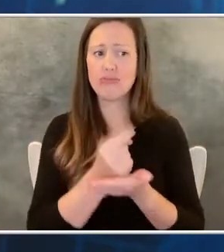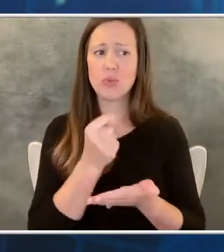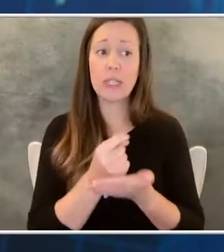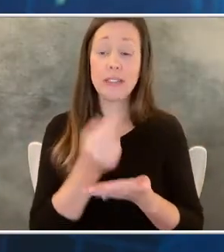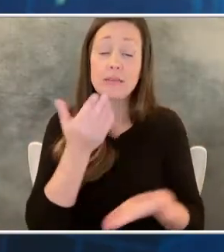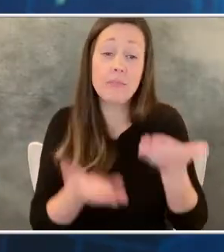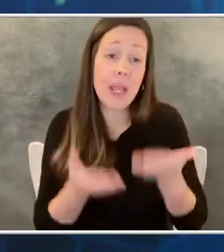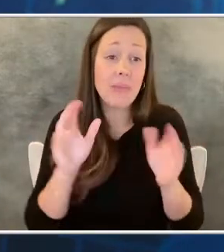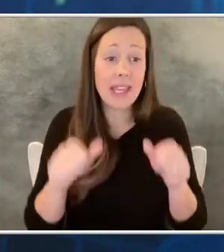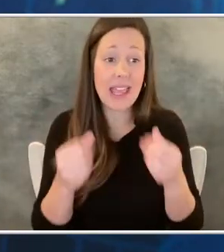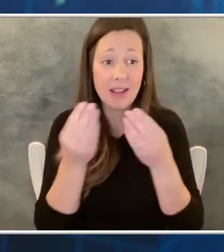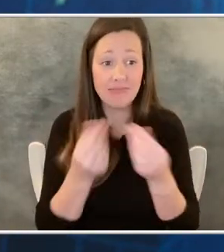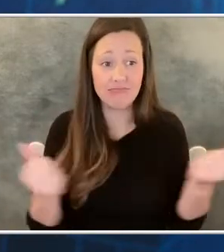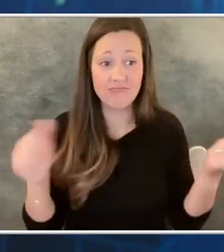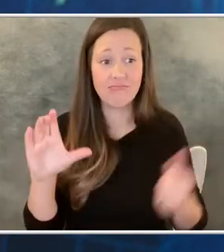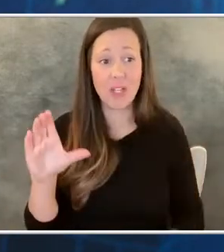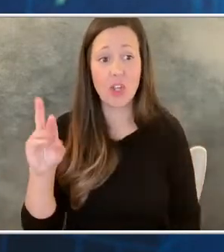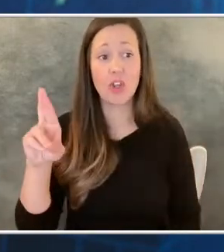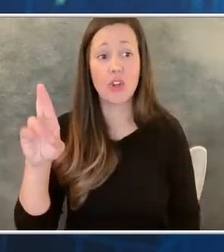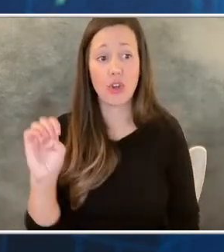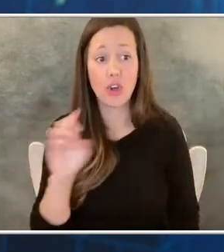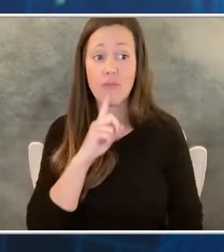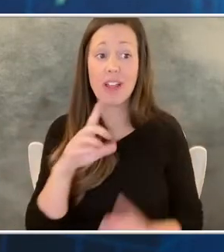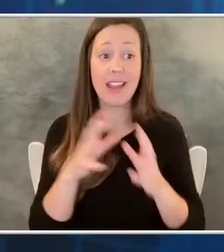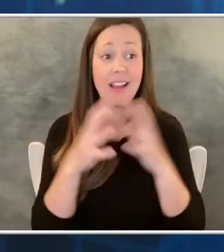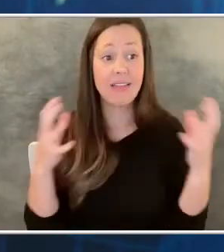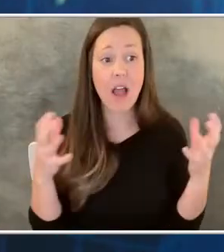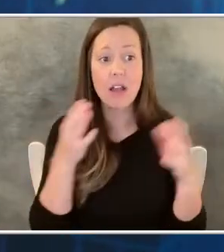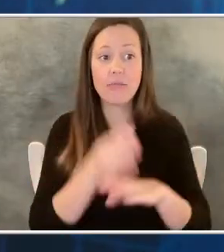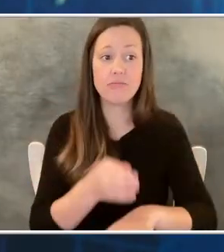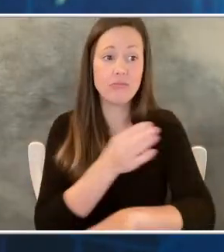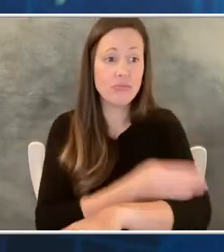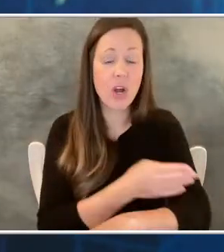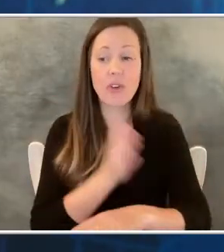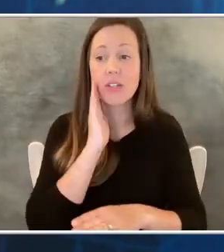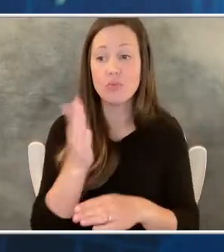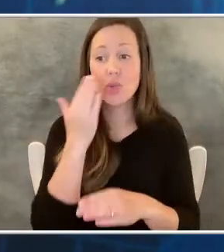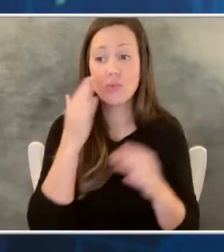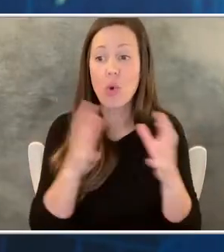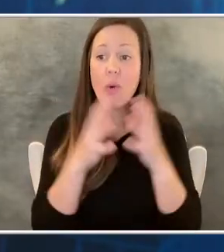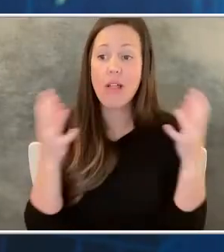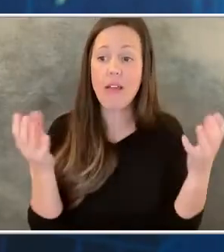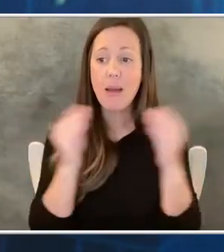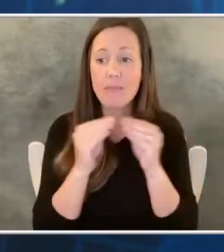have made a lot of progress, and we know a lot more about these cancers than what we used to know before.